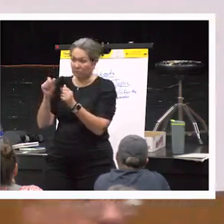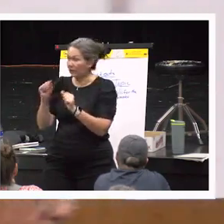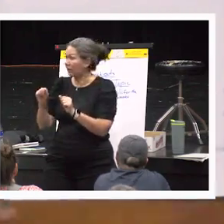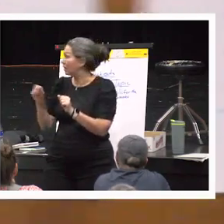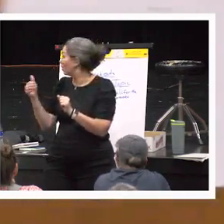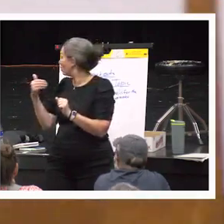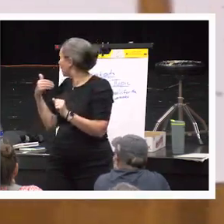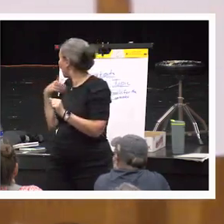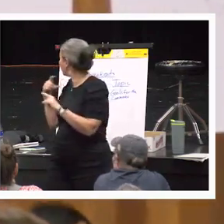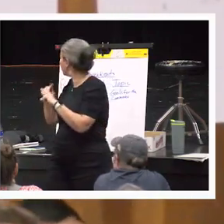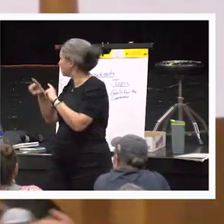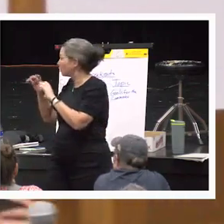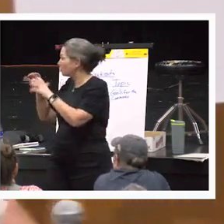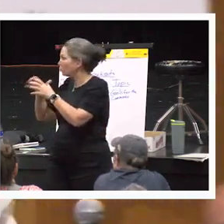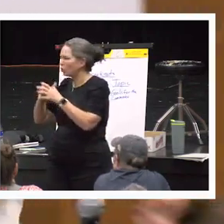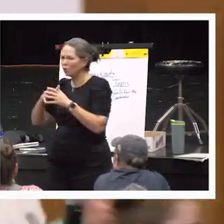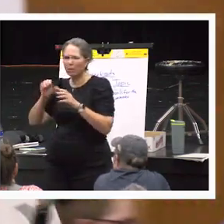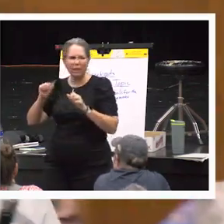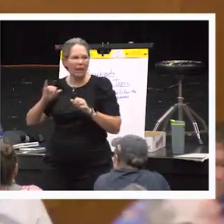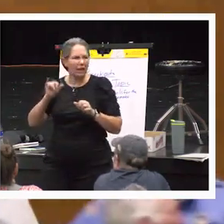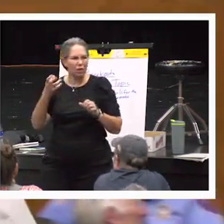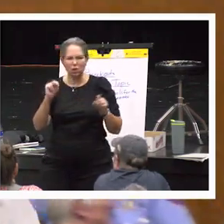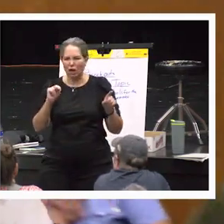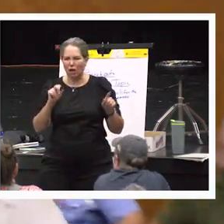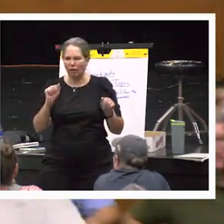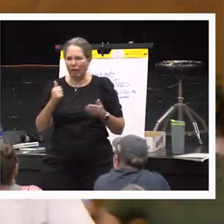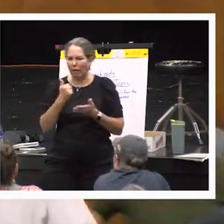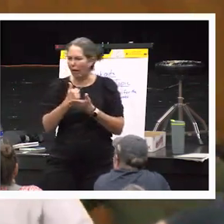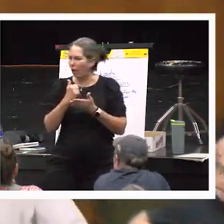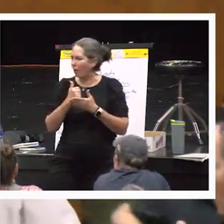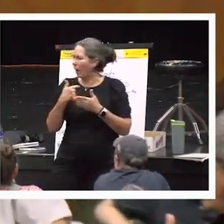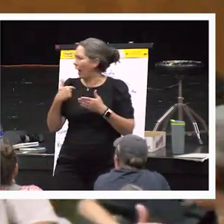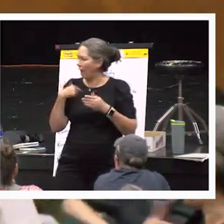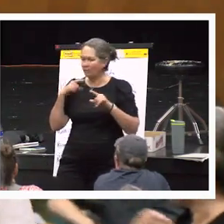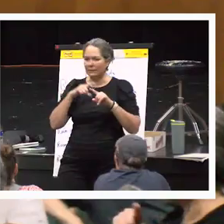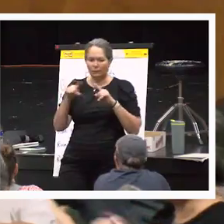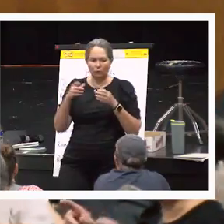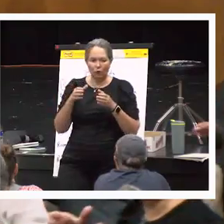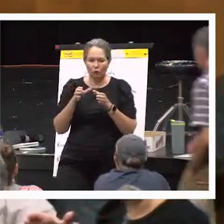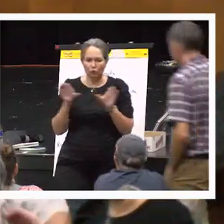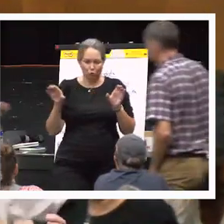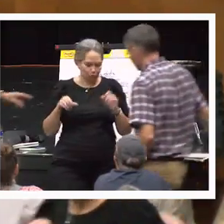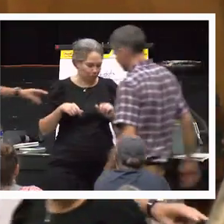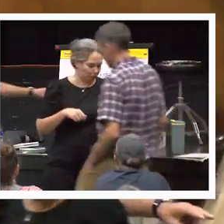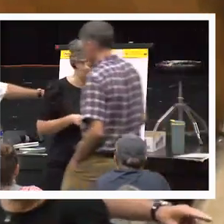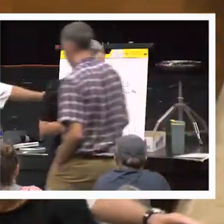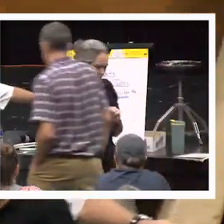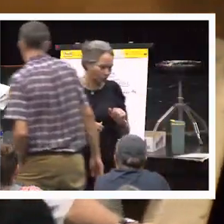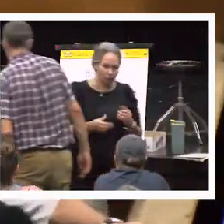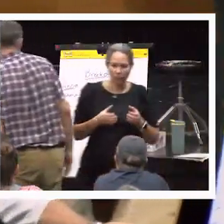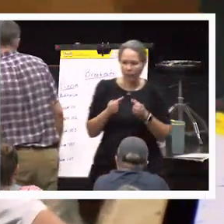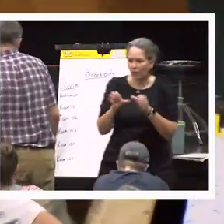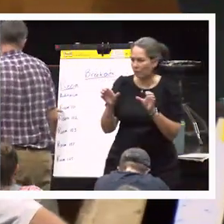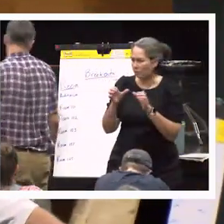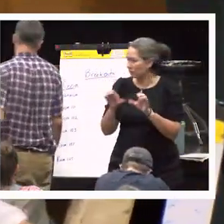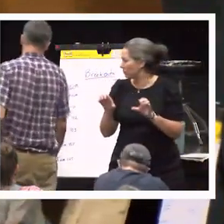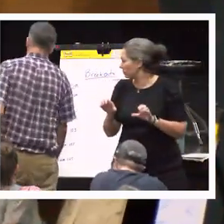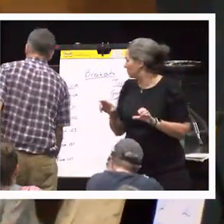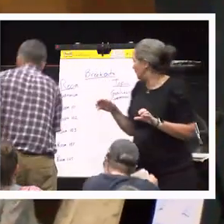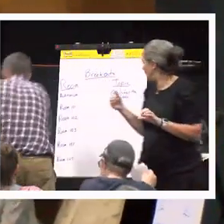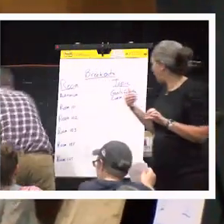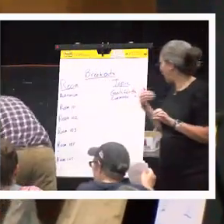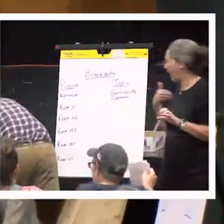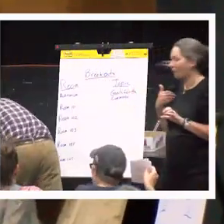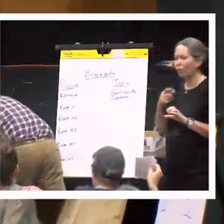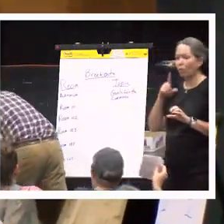rooms. Could John help me with this? We have rooms set up. So in the auditorium here, we've got goals for the commission.